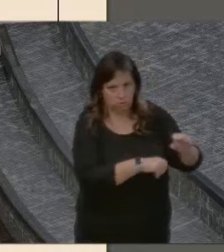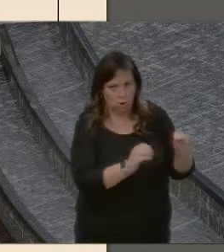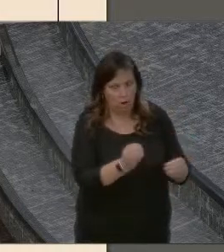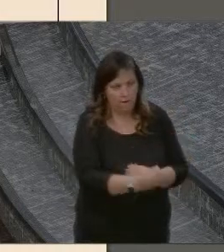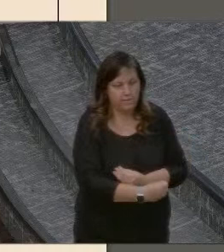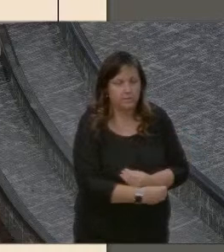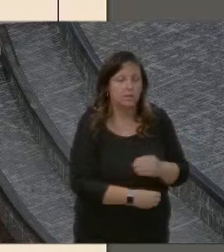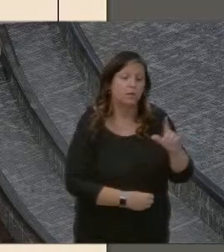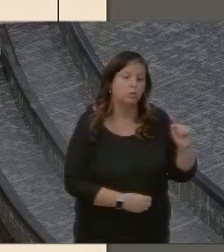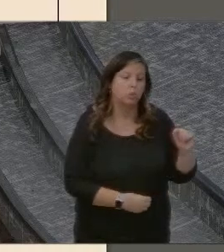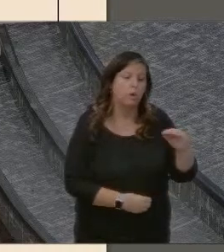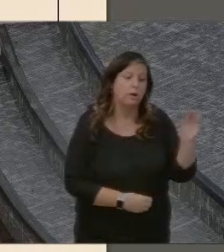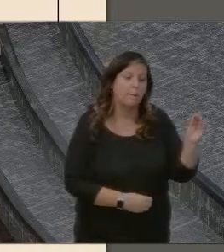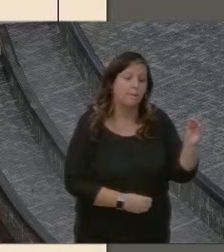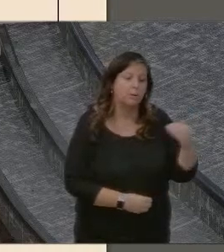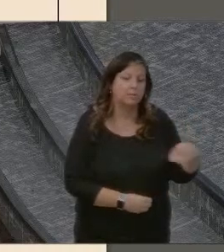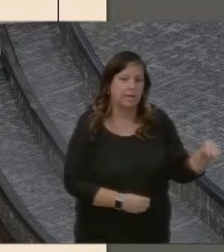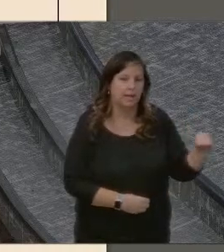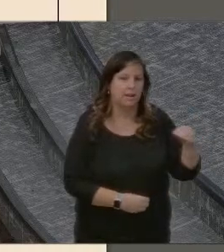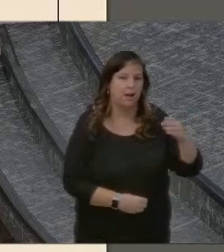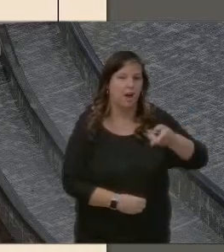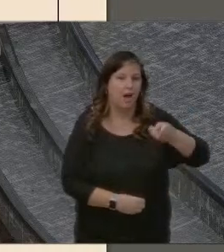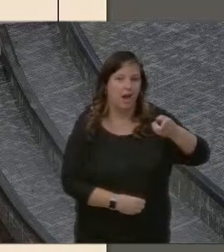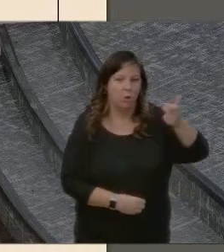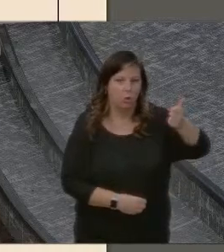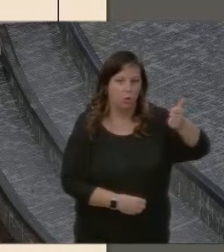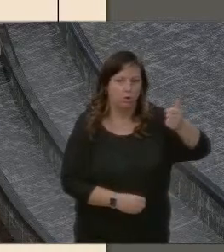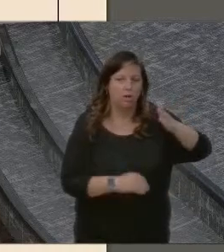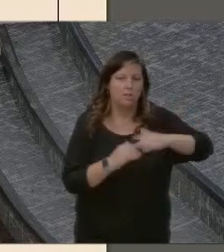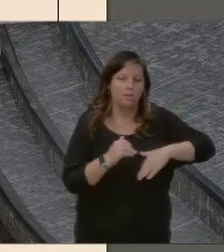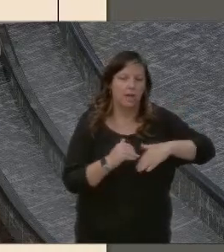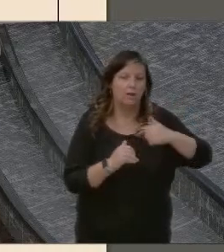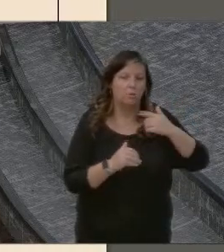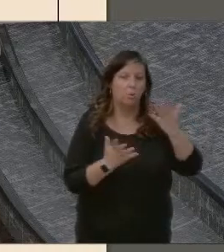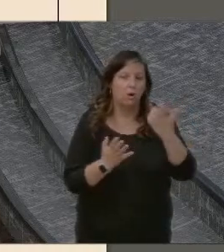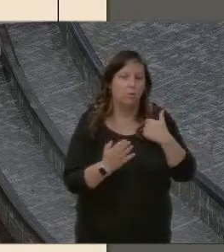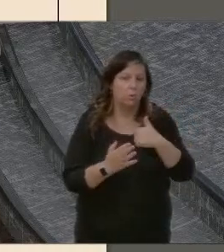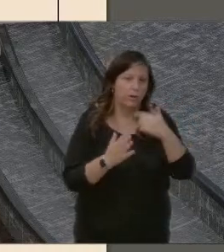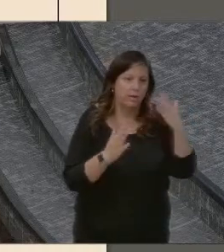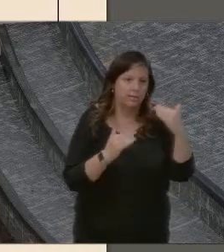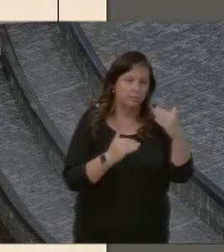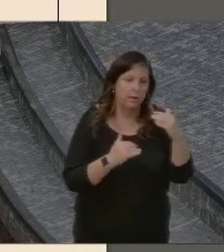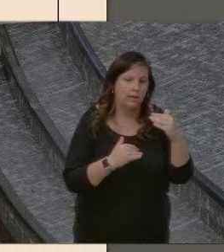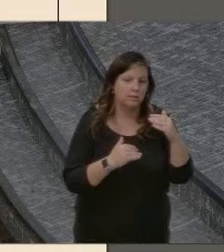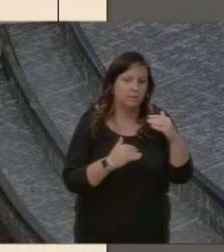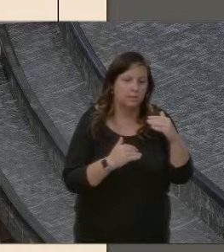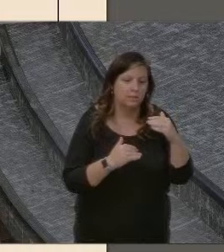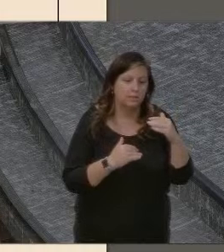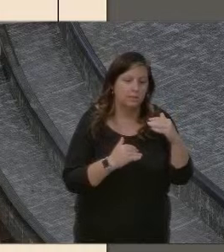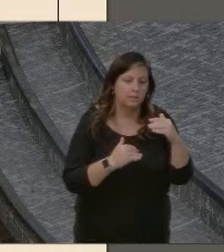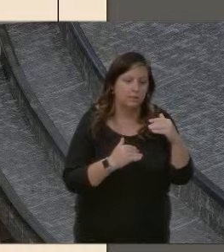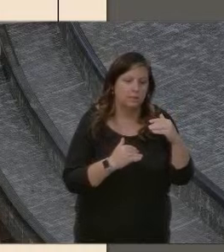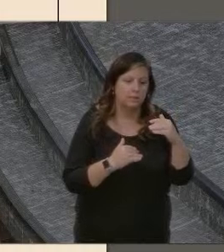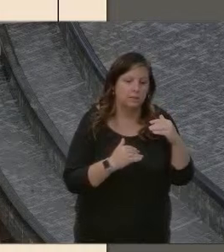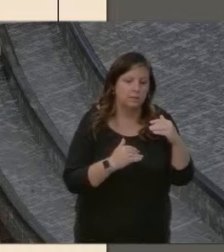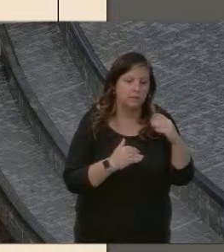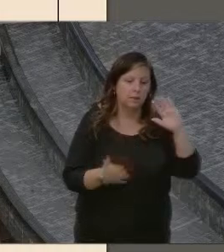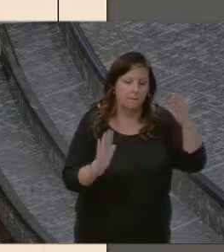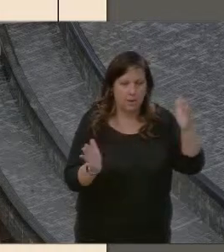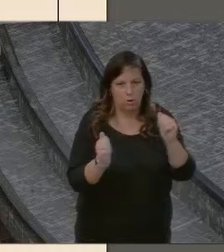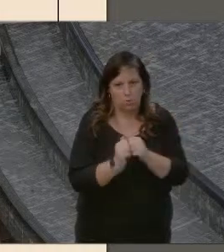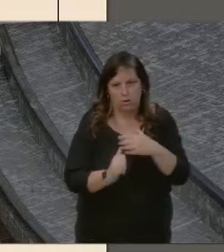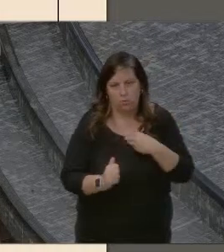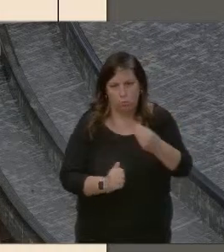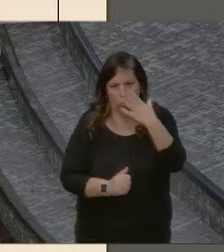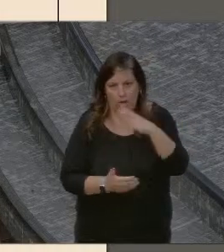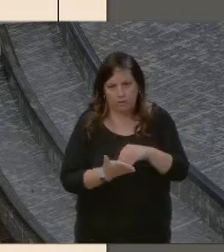20 percentage points higher than what we would expect if they were referred at the rate of white students.